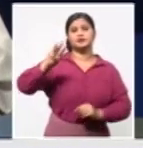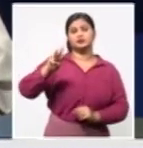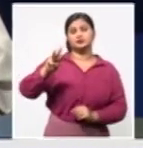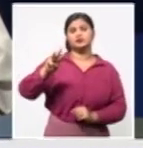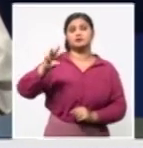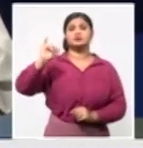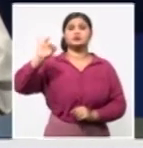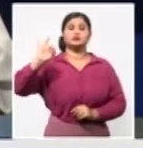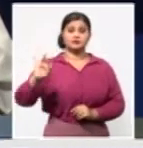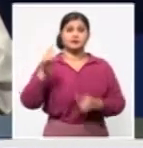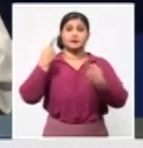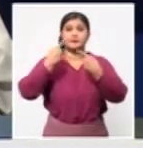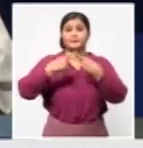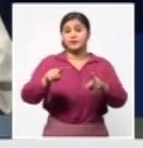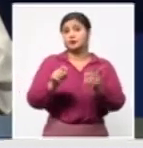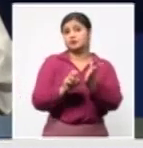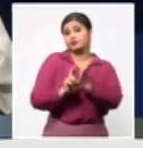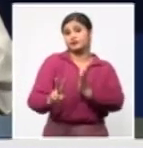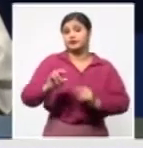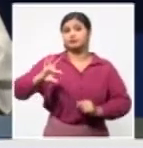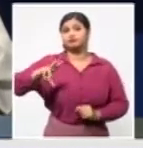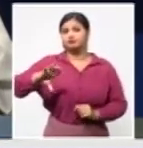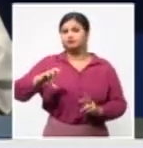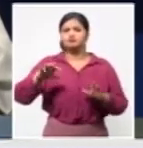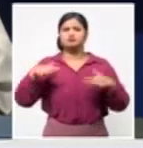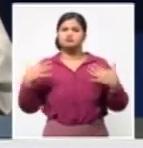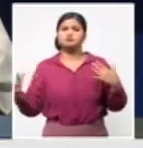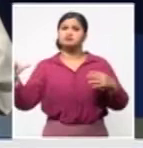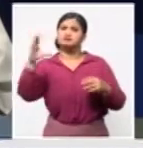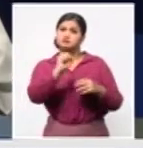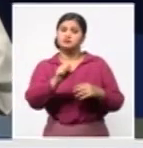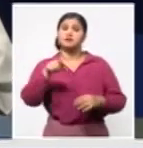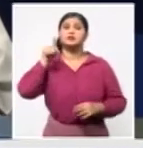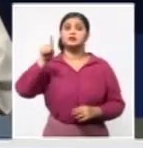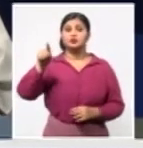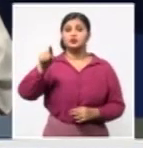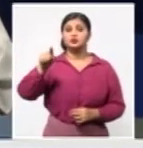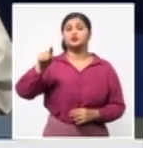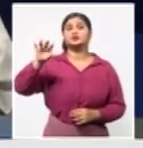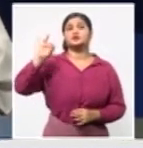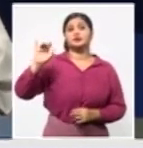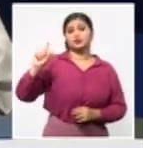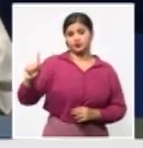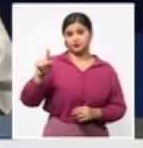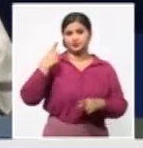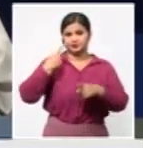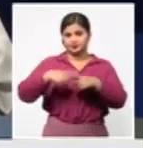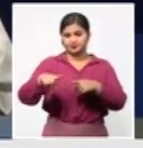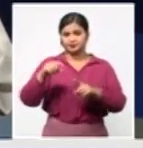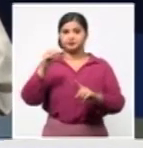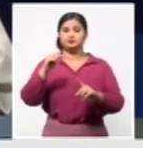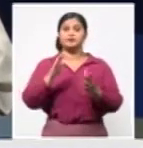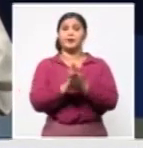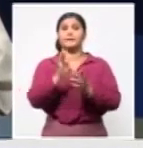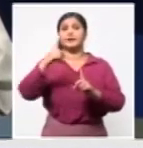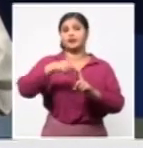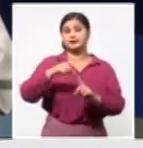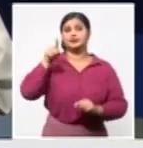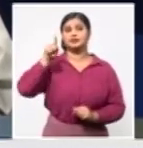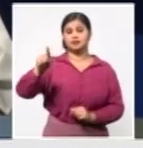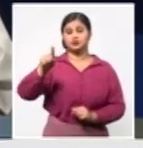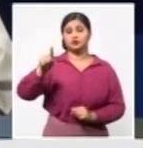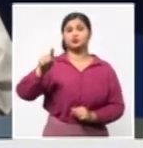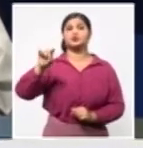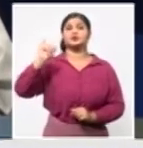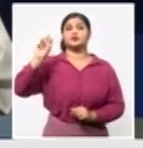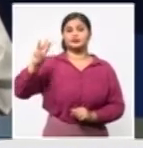yesterday contracted the virus abroad. The patient is a Cuban who lives abroad and recently returned to the island. He was put